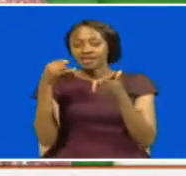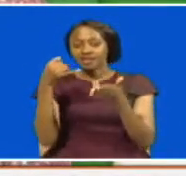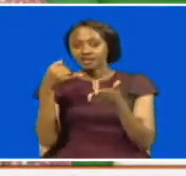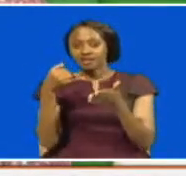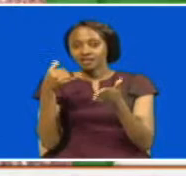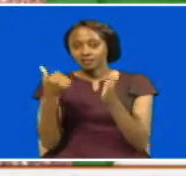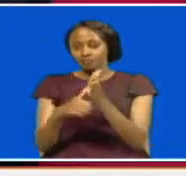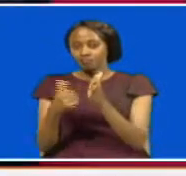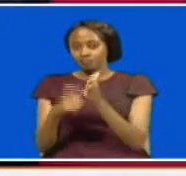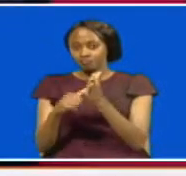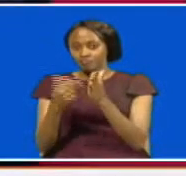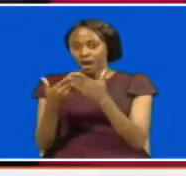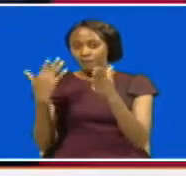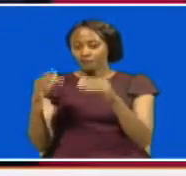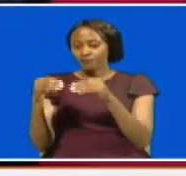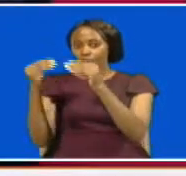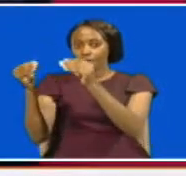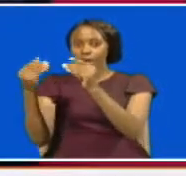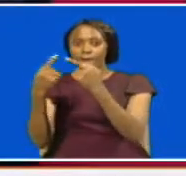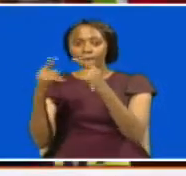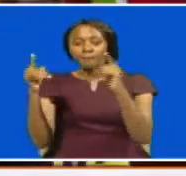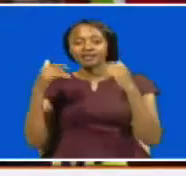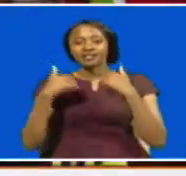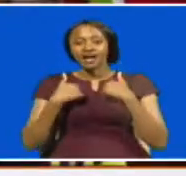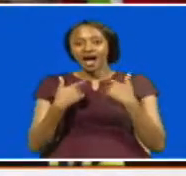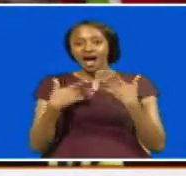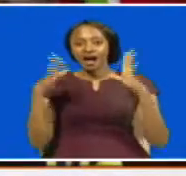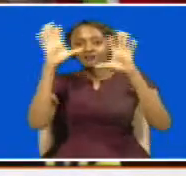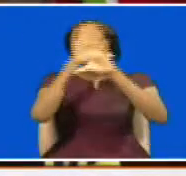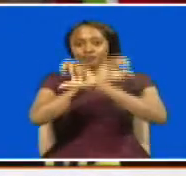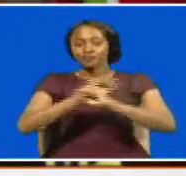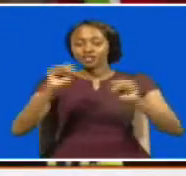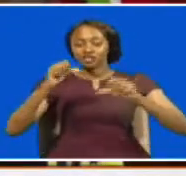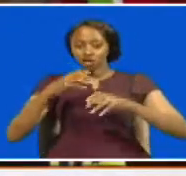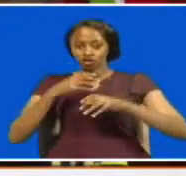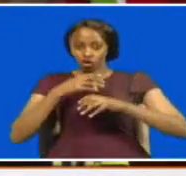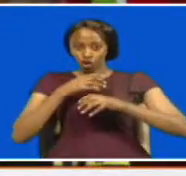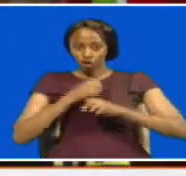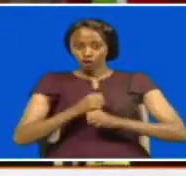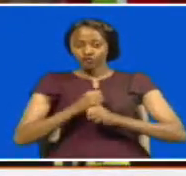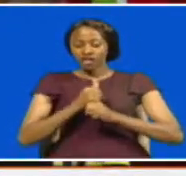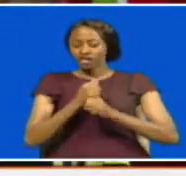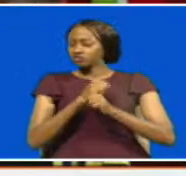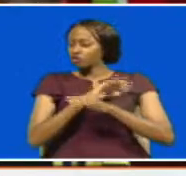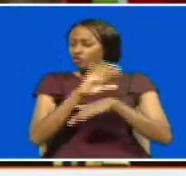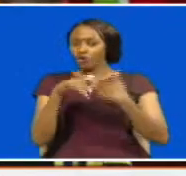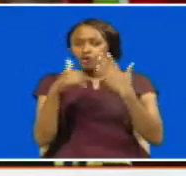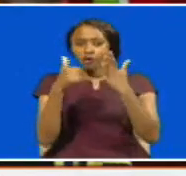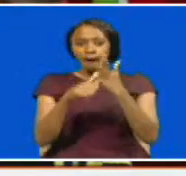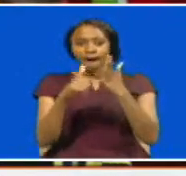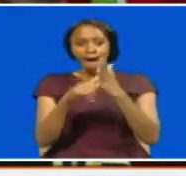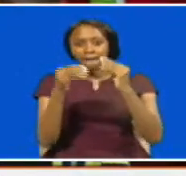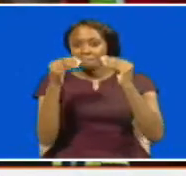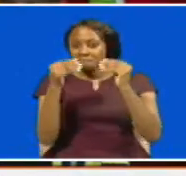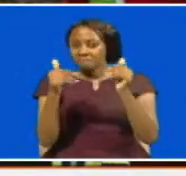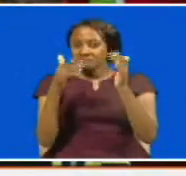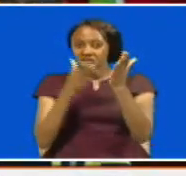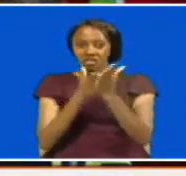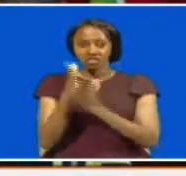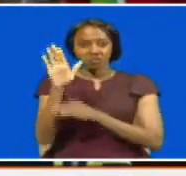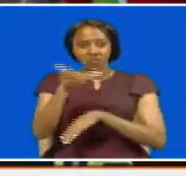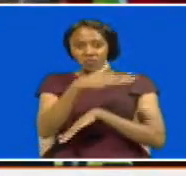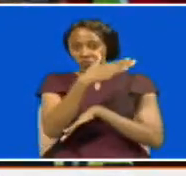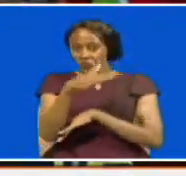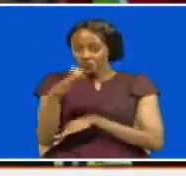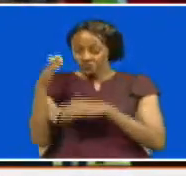that have been proposed. The president remaining confident that the issues would be conclusively handled by parliament in order to allow focus